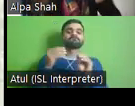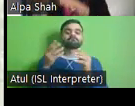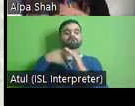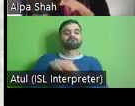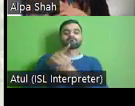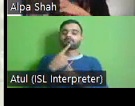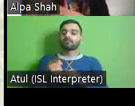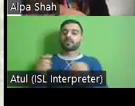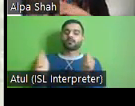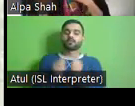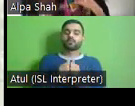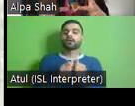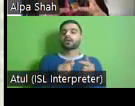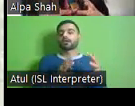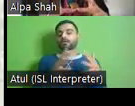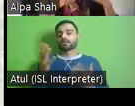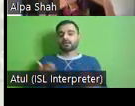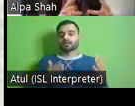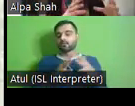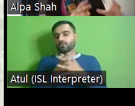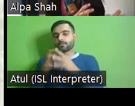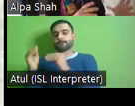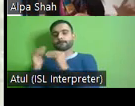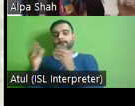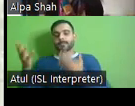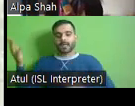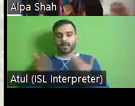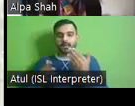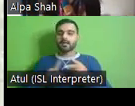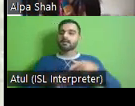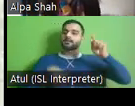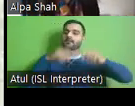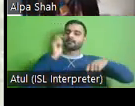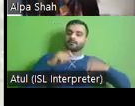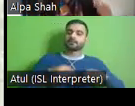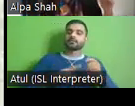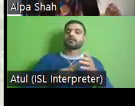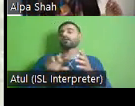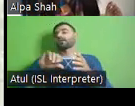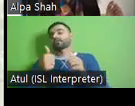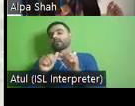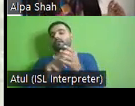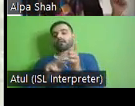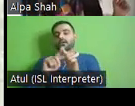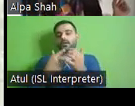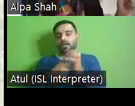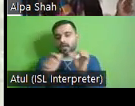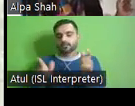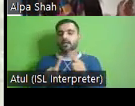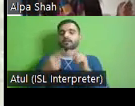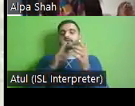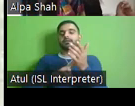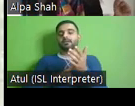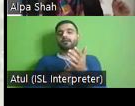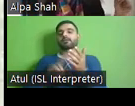from parts of West Bengal, across Jharkhand, Orissa, Chhattisgarh, some parts of Northern Andhra, Telangana, but also in